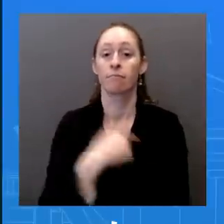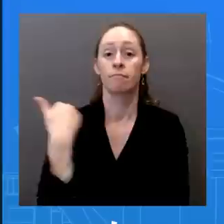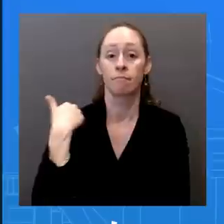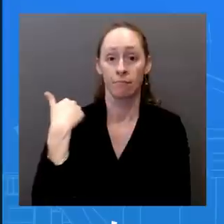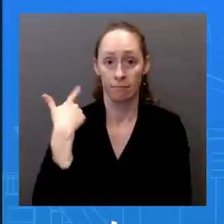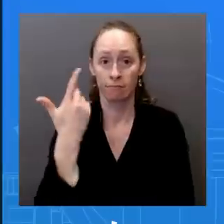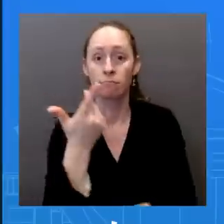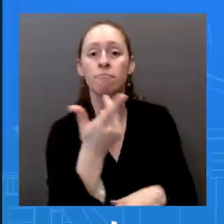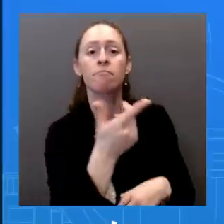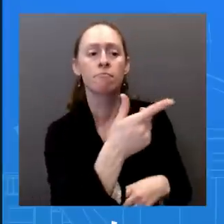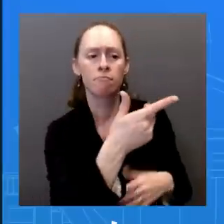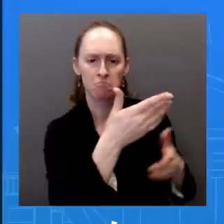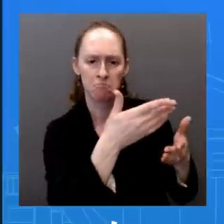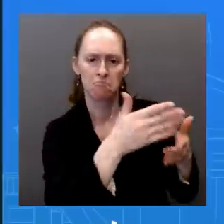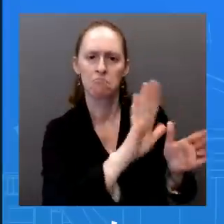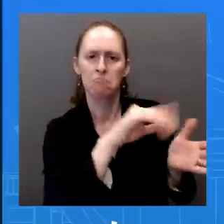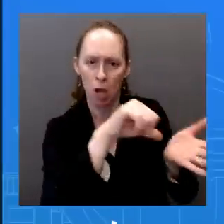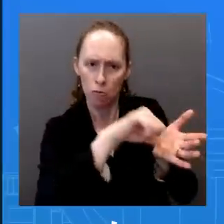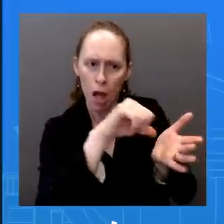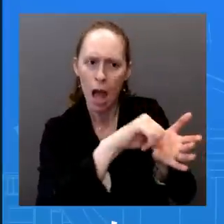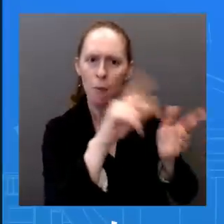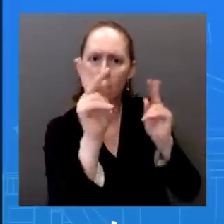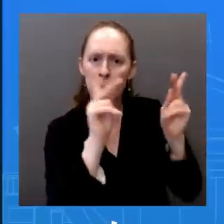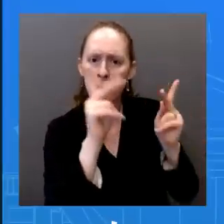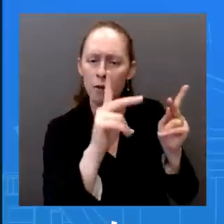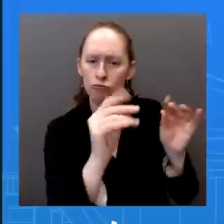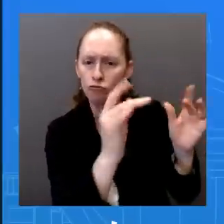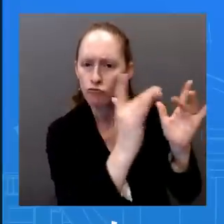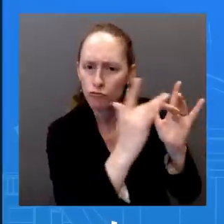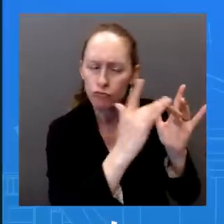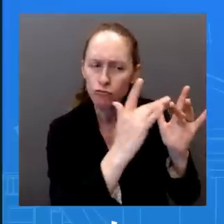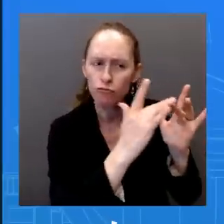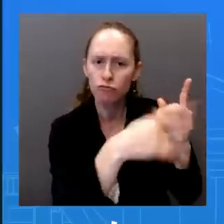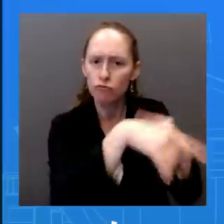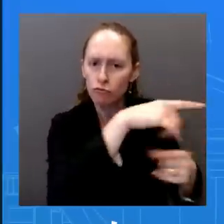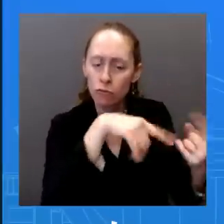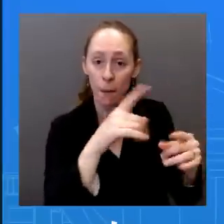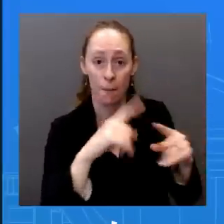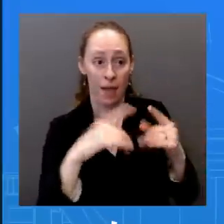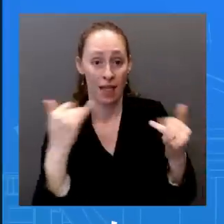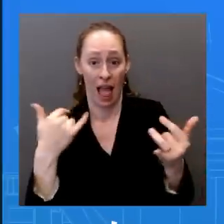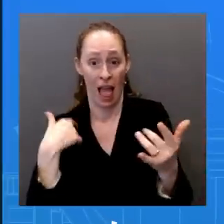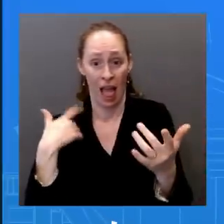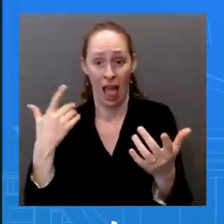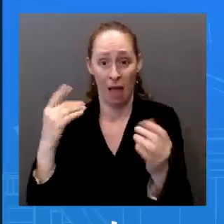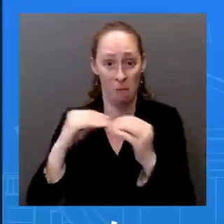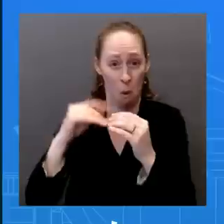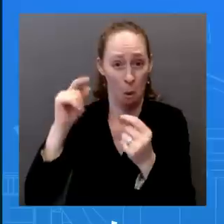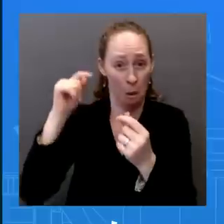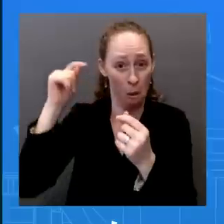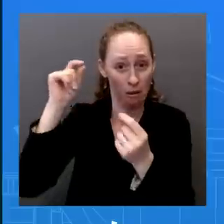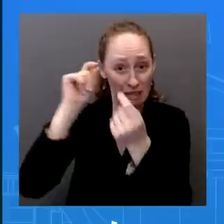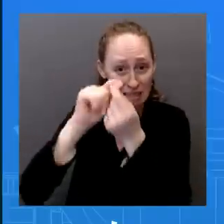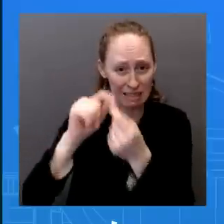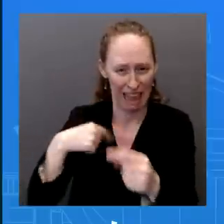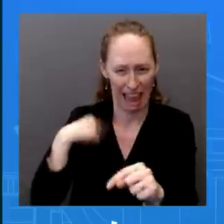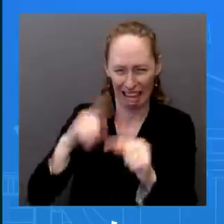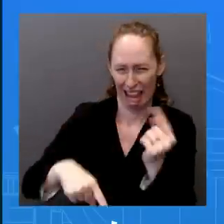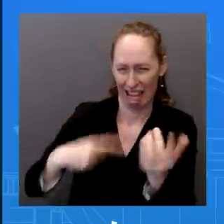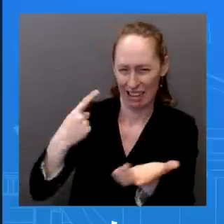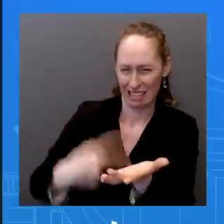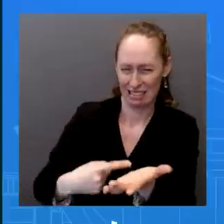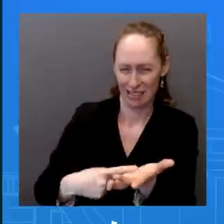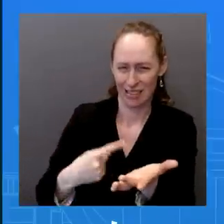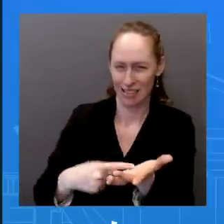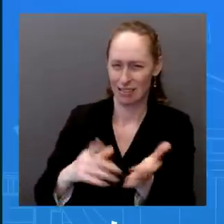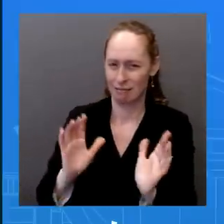that case because that has to be handled through appropriate procedures at the Treasury Department. Can you go back to Ukraine? Yeah. In Samarkand, on the sidelines of